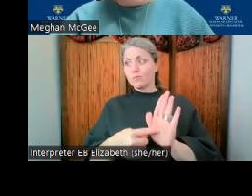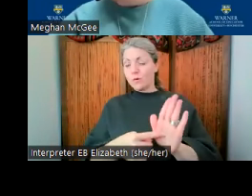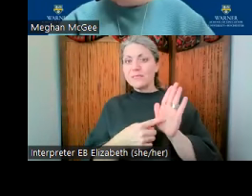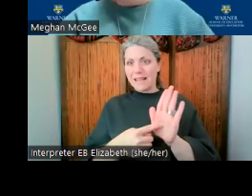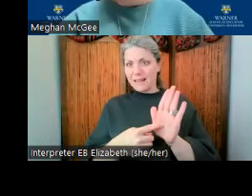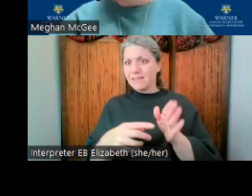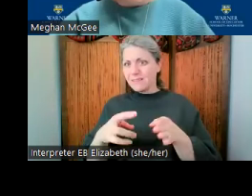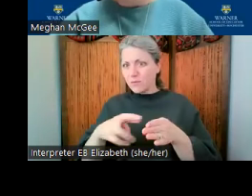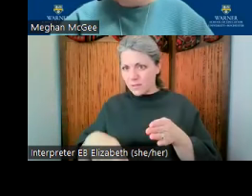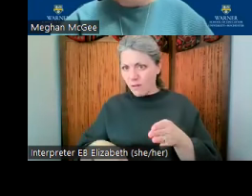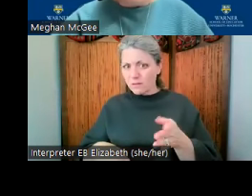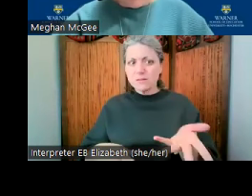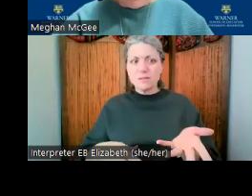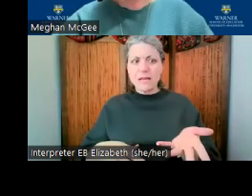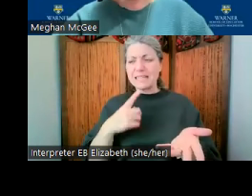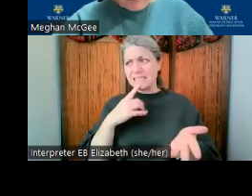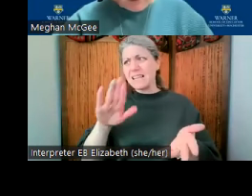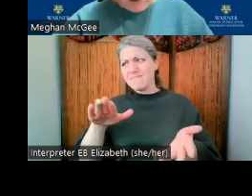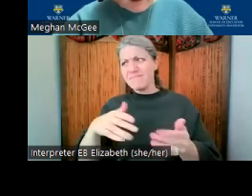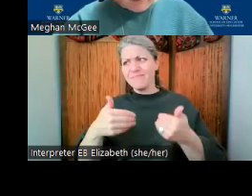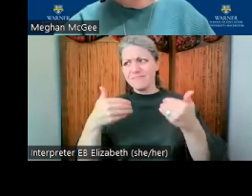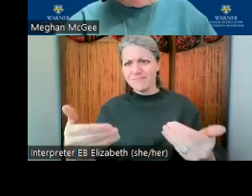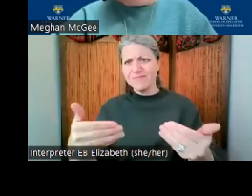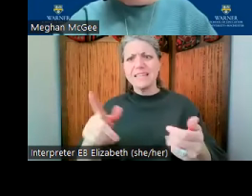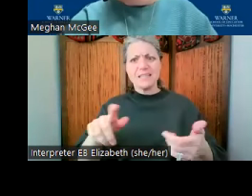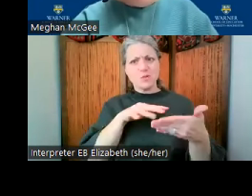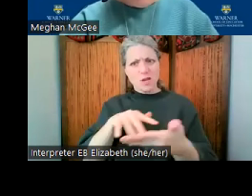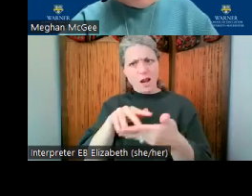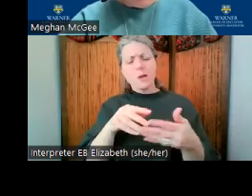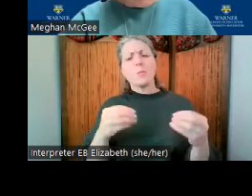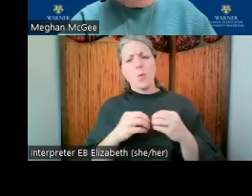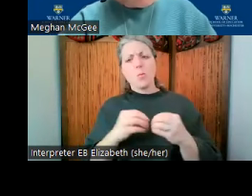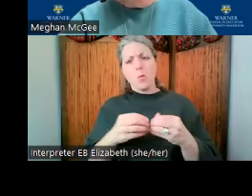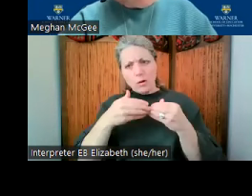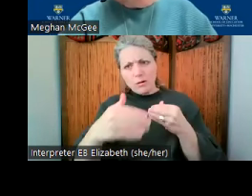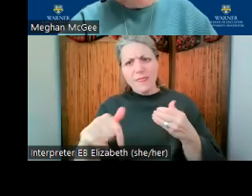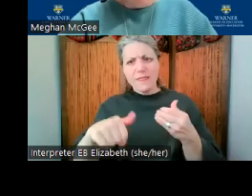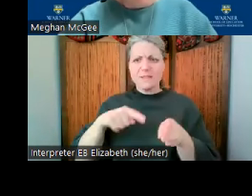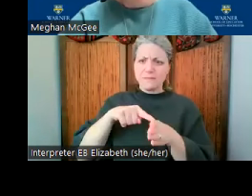has been the foundation for subsequent study in this area.